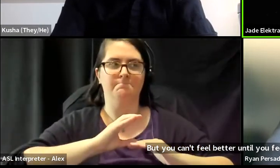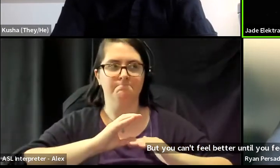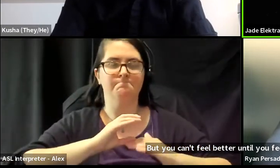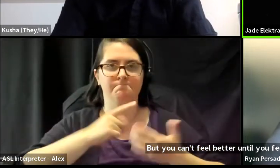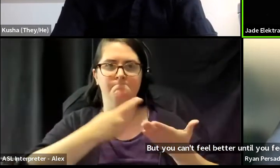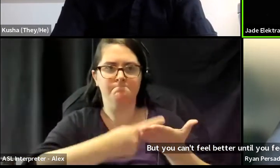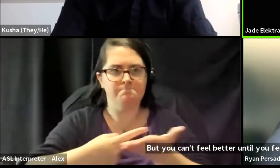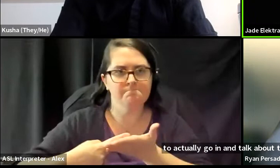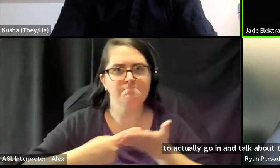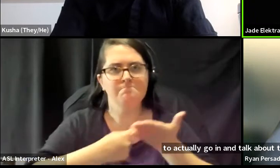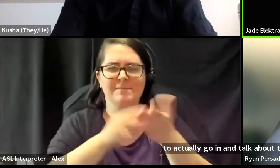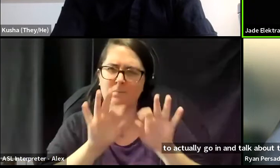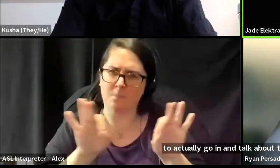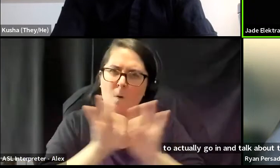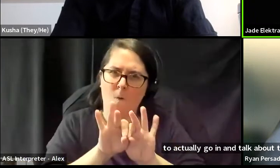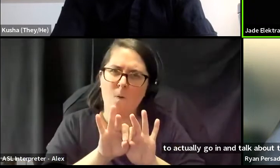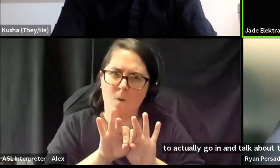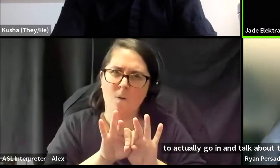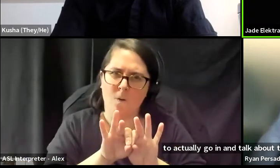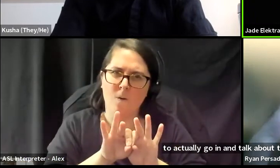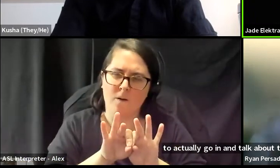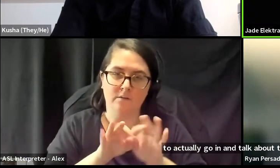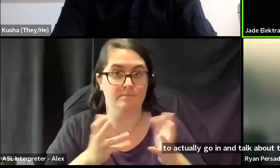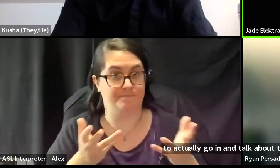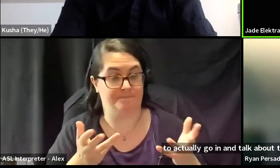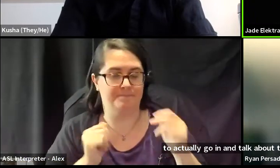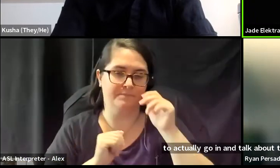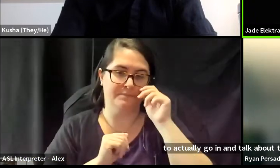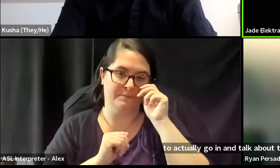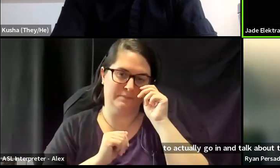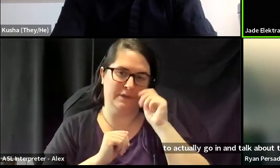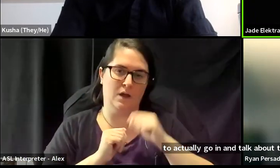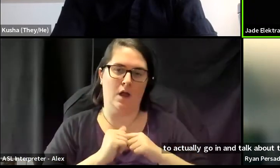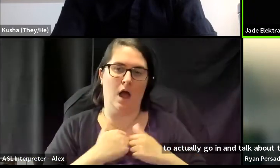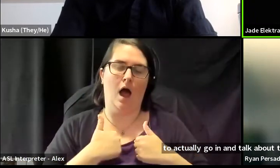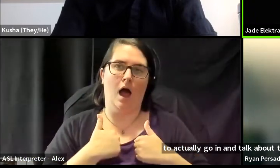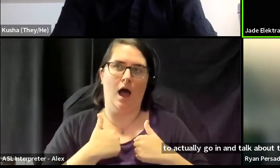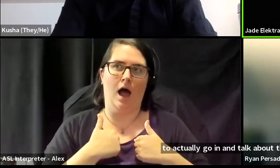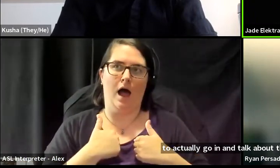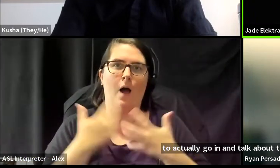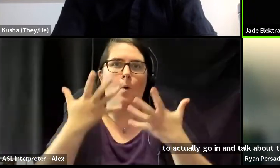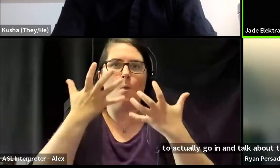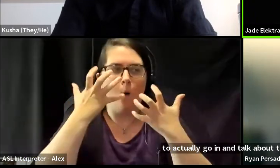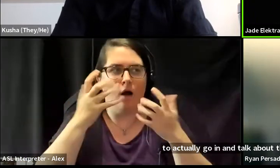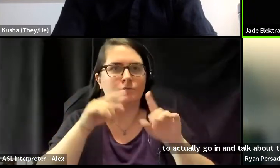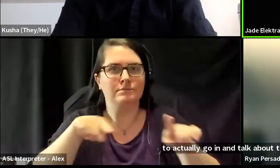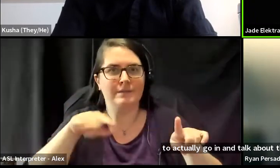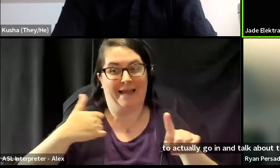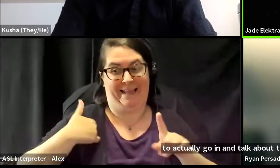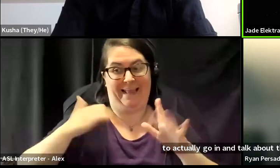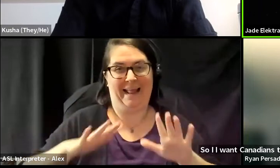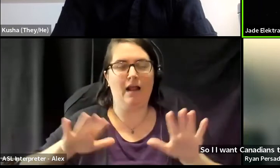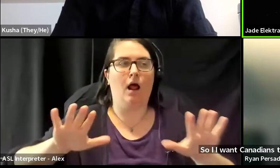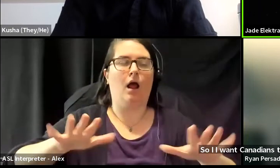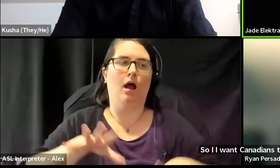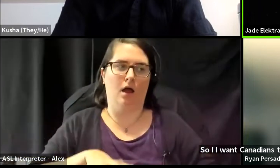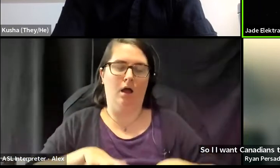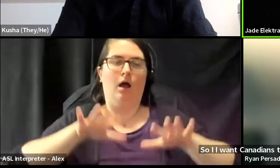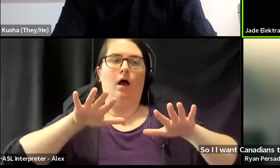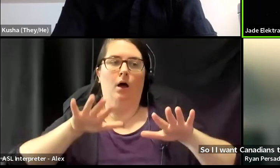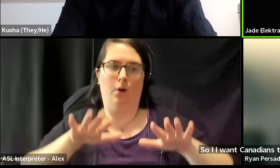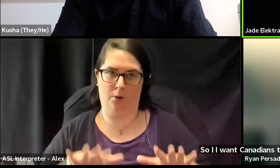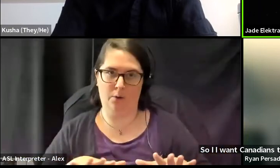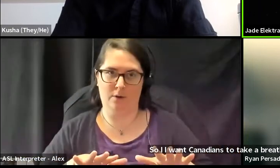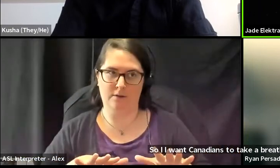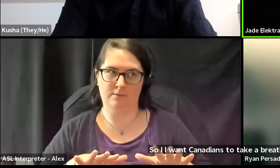about these things. So I want Canadians to take a breath the next time that